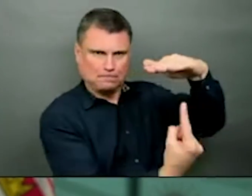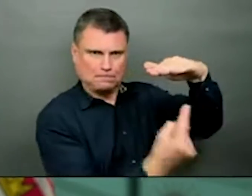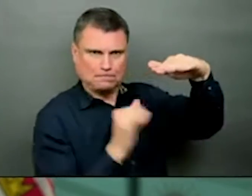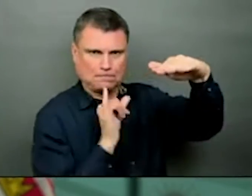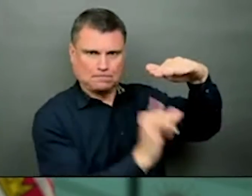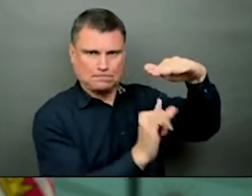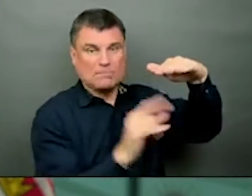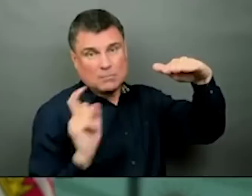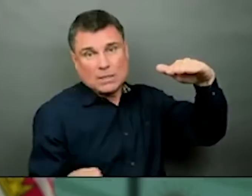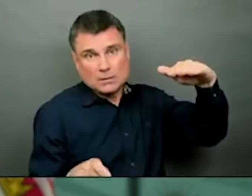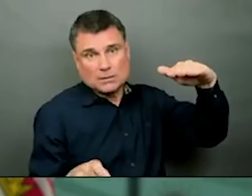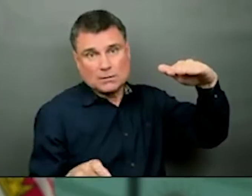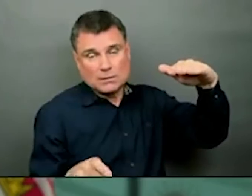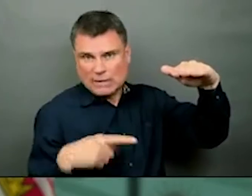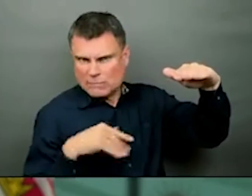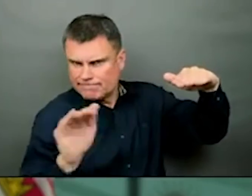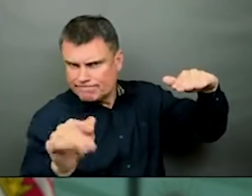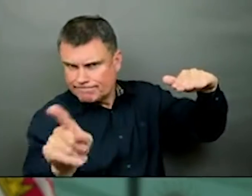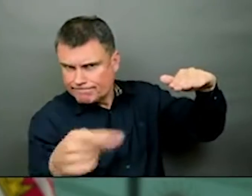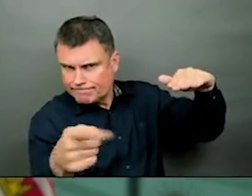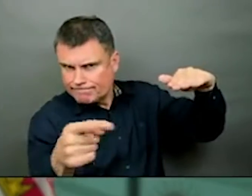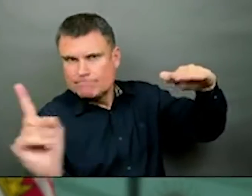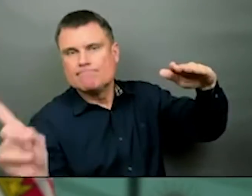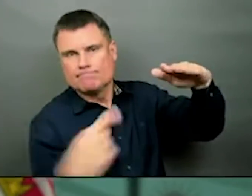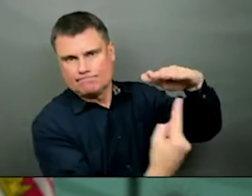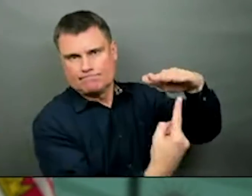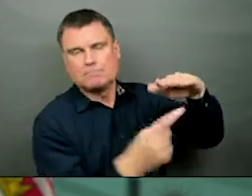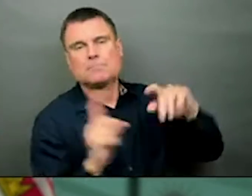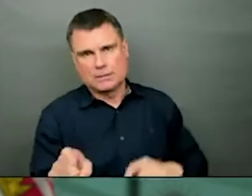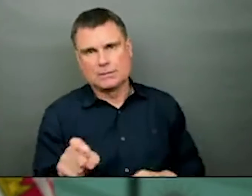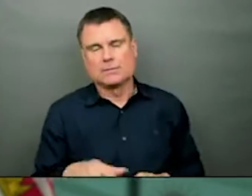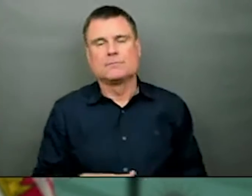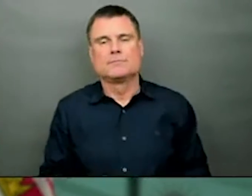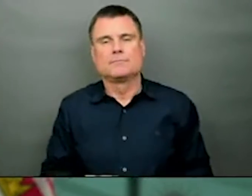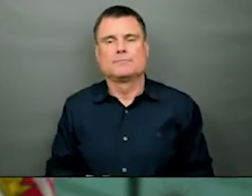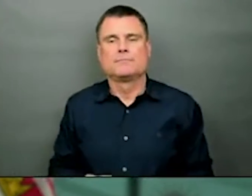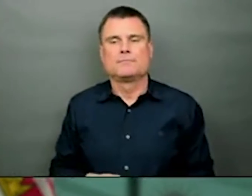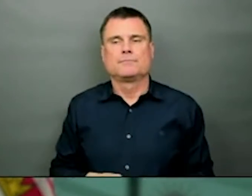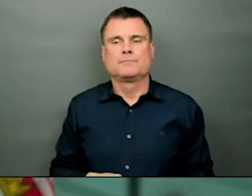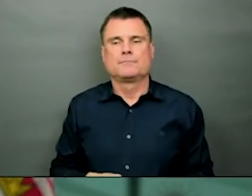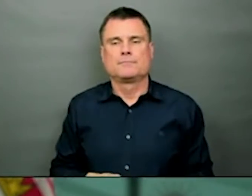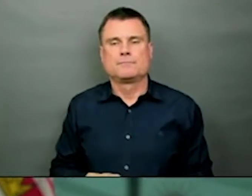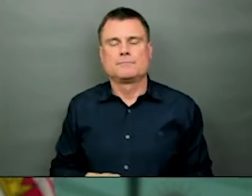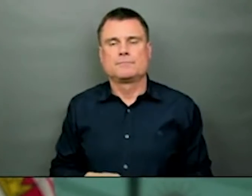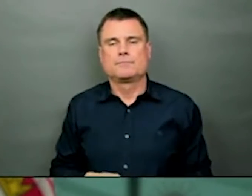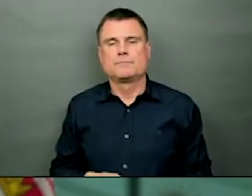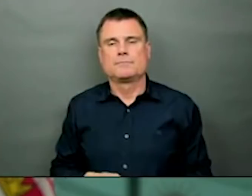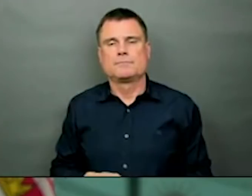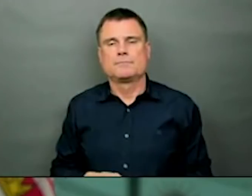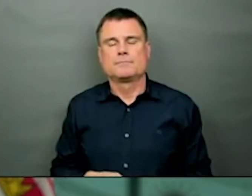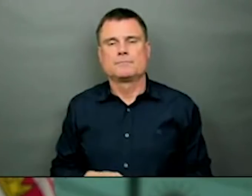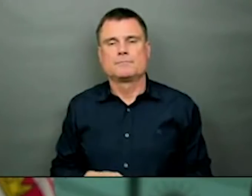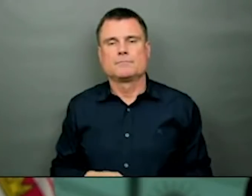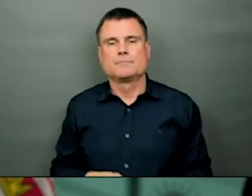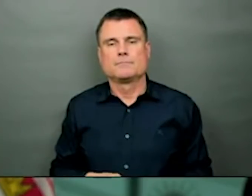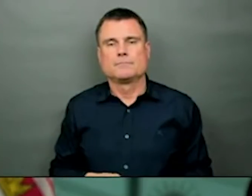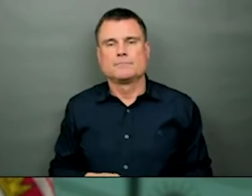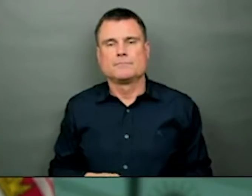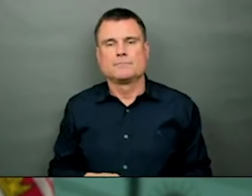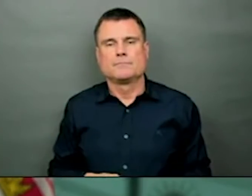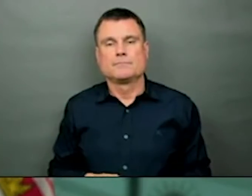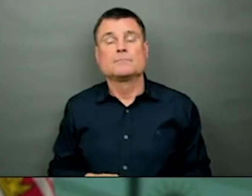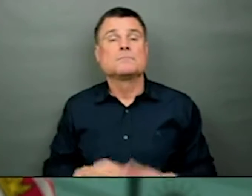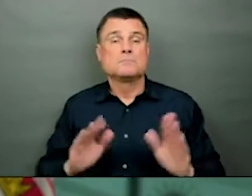health authorities who was monitoring the proportion of contacts that actually go on to develop COVID-19,